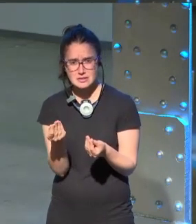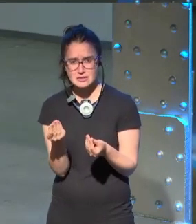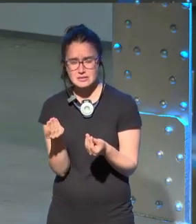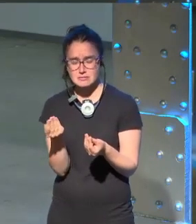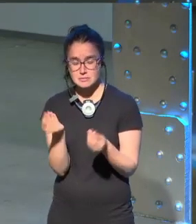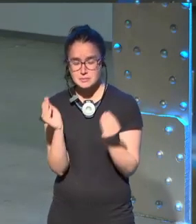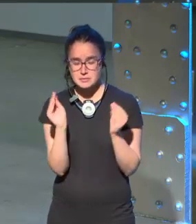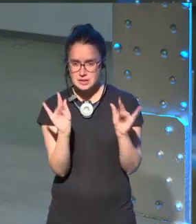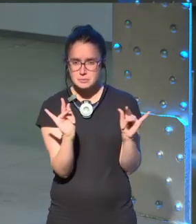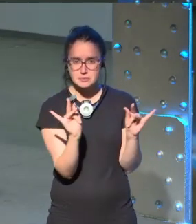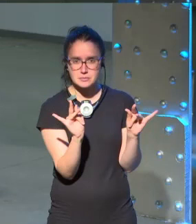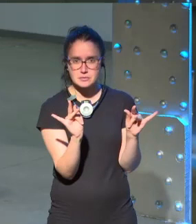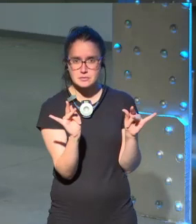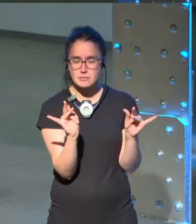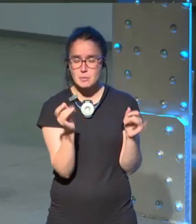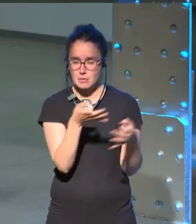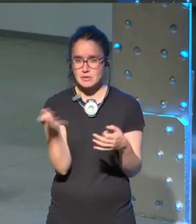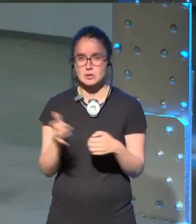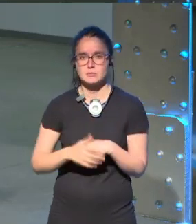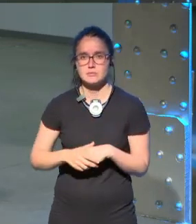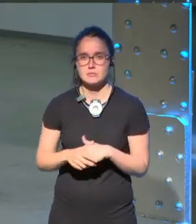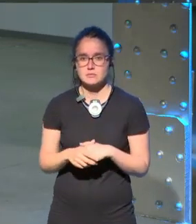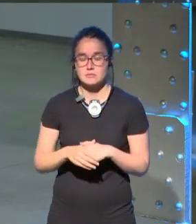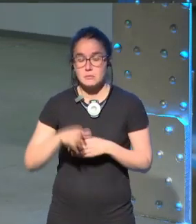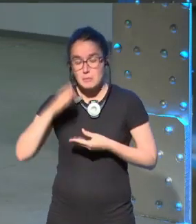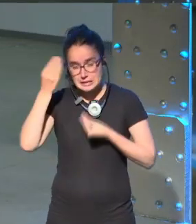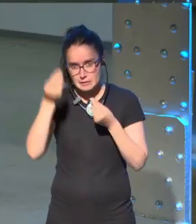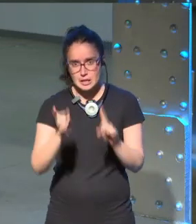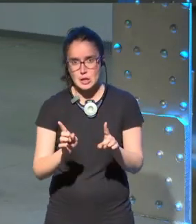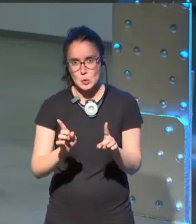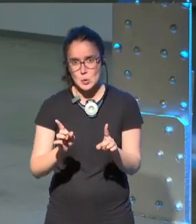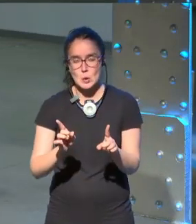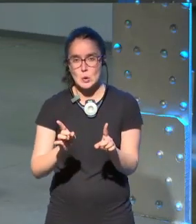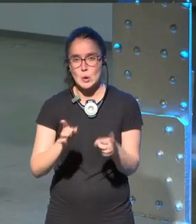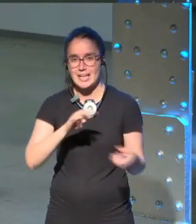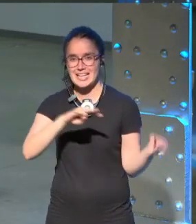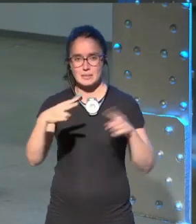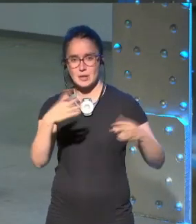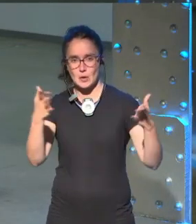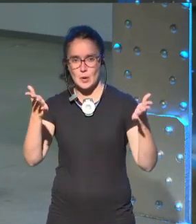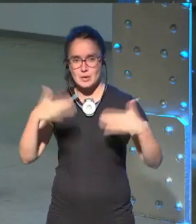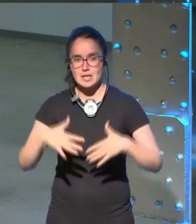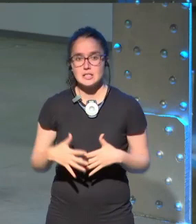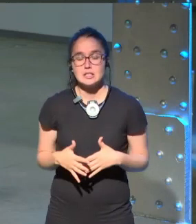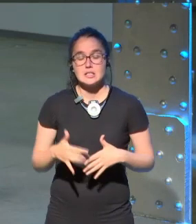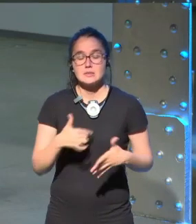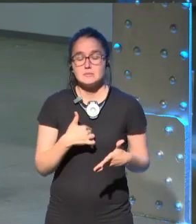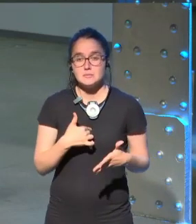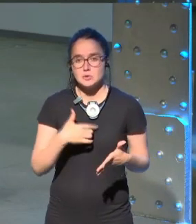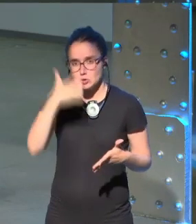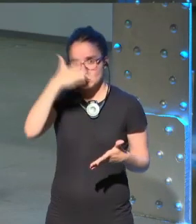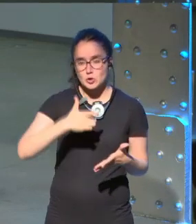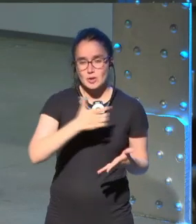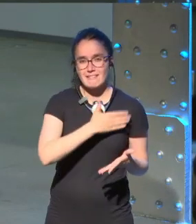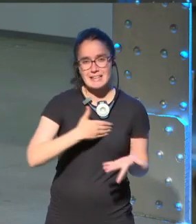Okay? Yeah. Perfect. No, pensaba que no. No, I thought that the translation wasn't working. Okay,